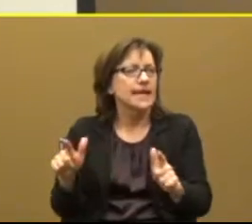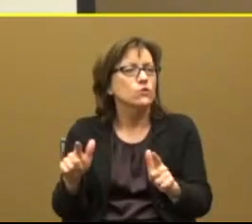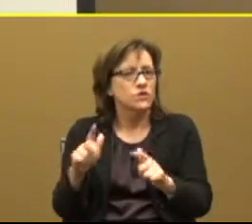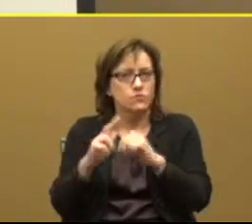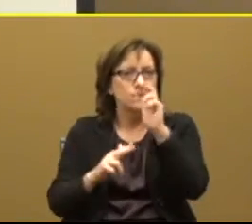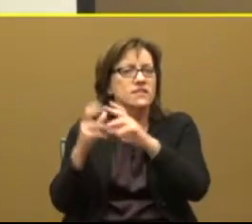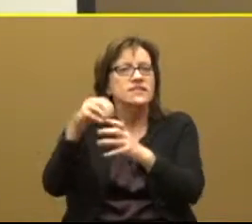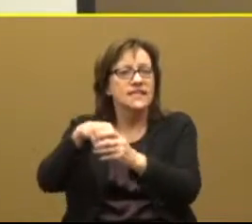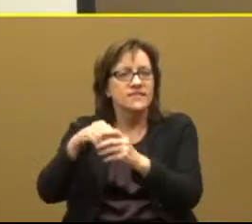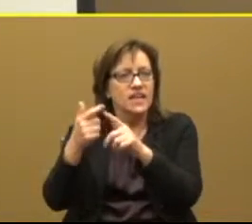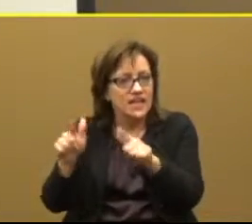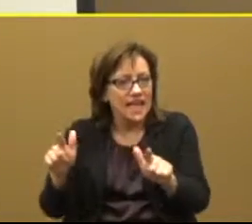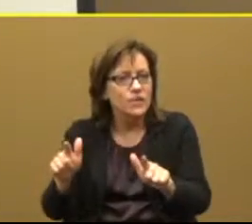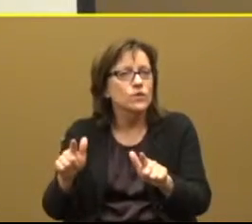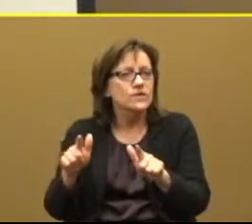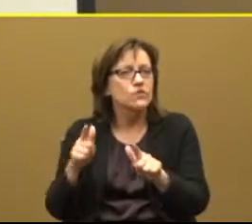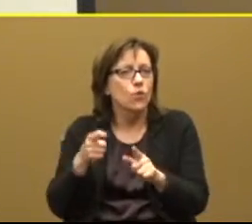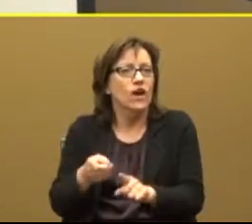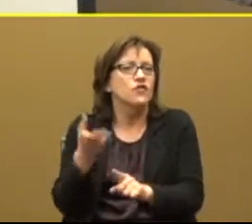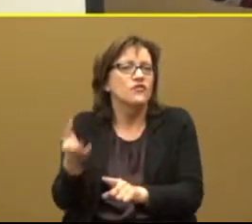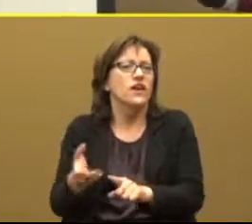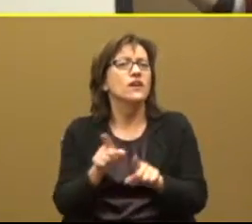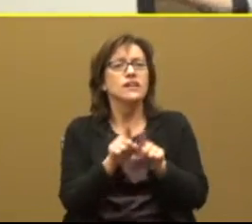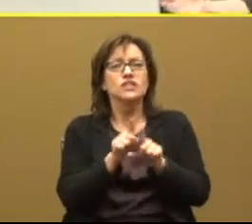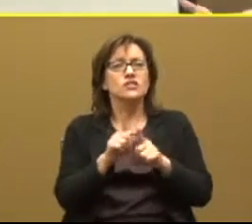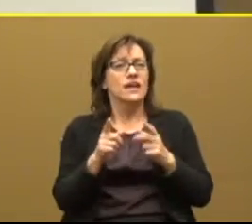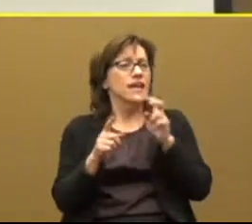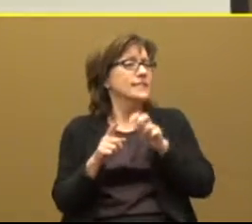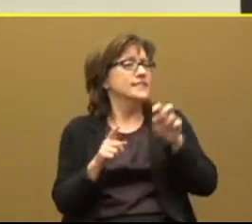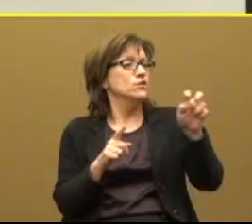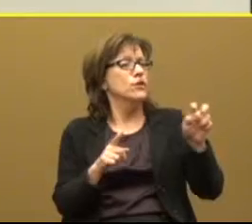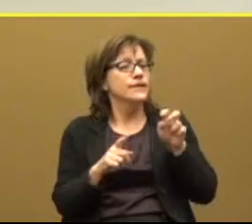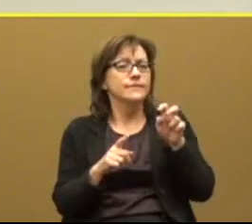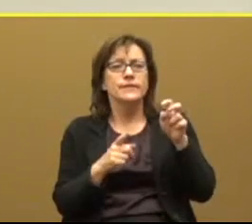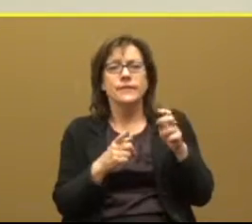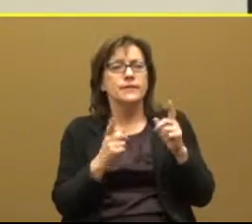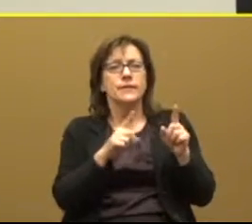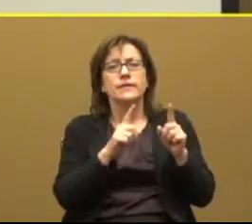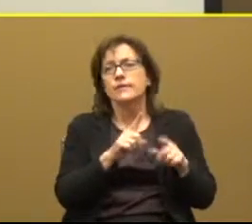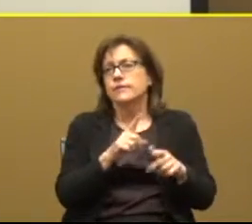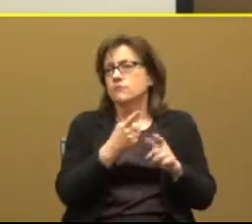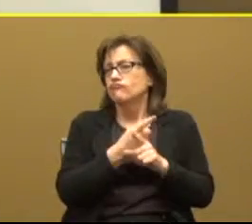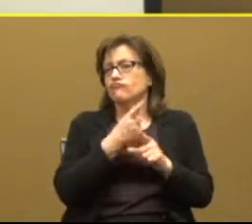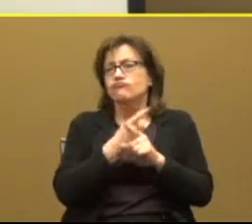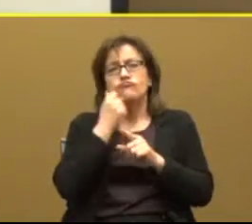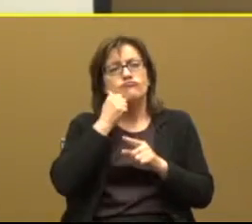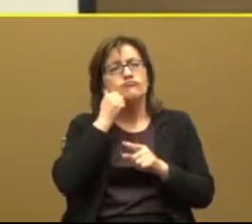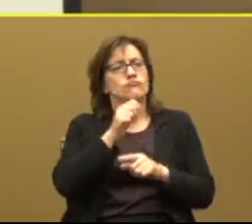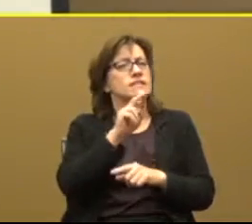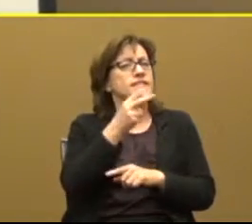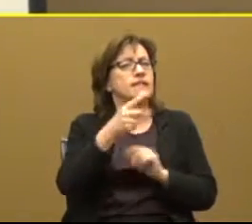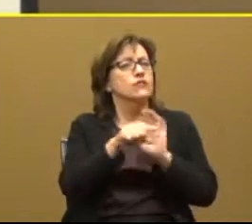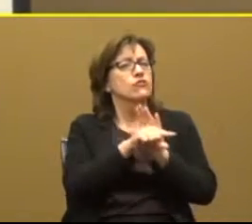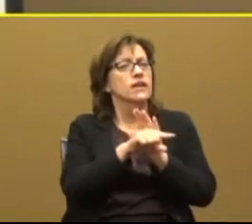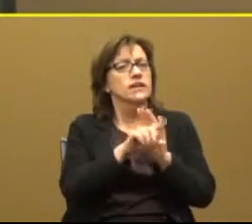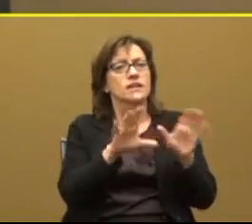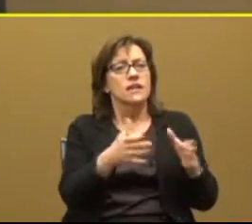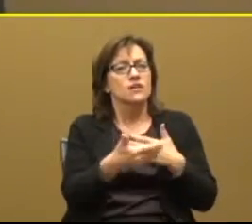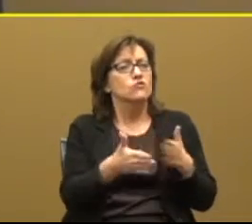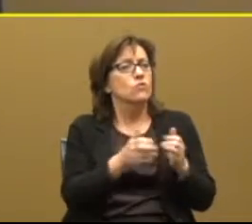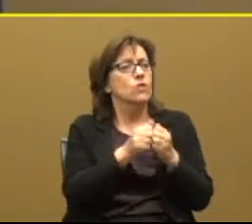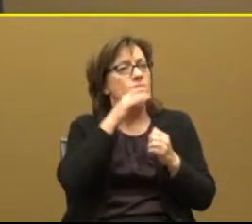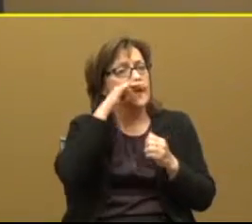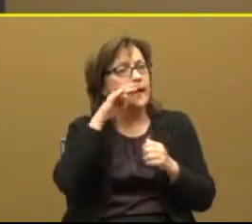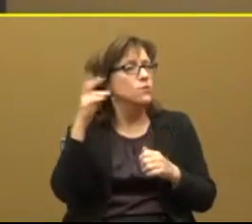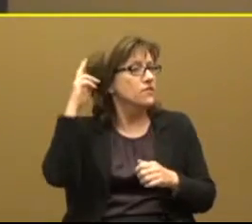an itinerant would if they were going into a typical second grade classroom with a kid with an implant.